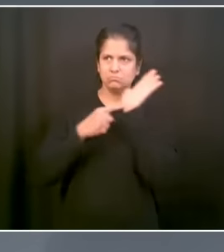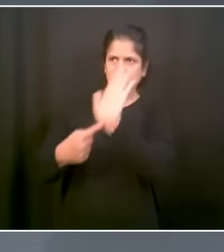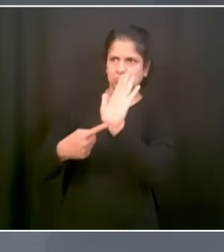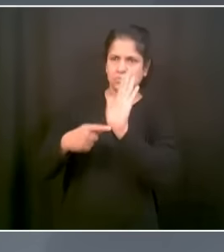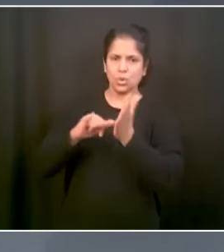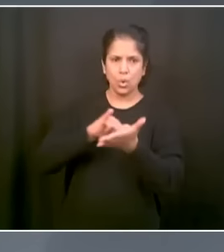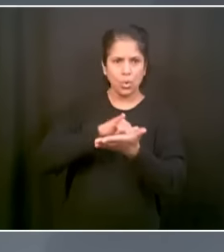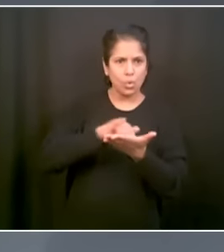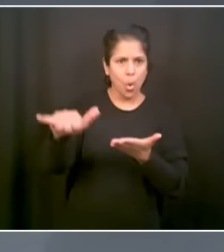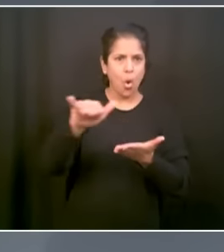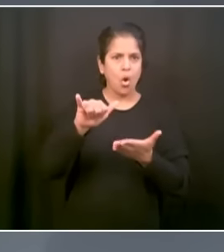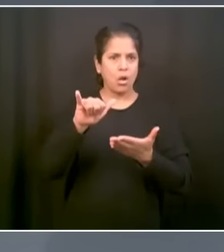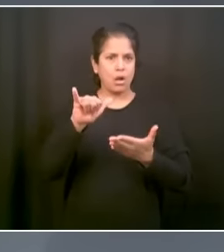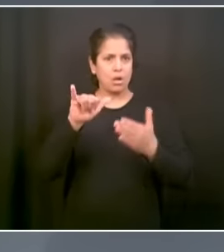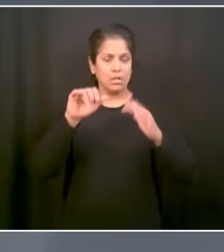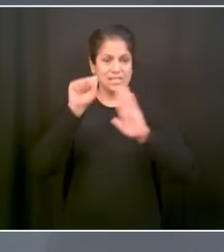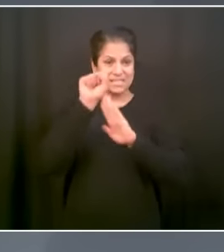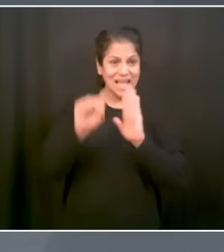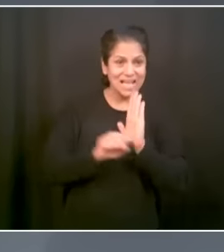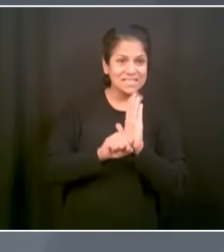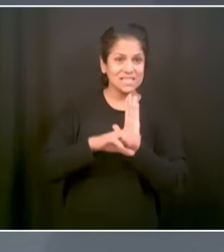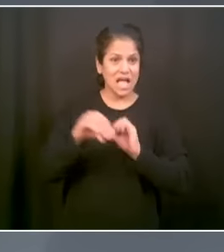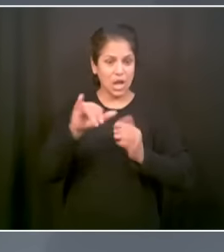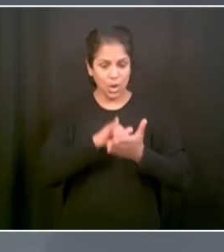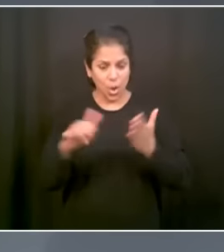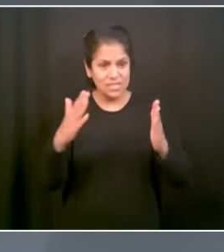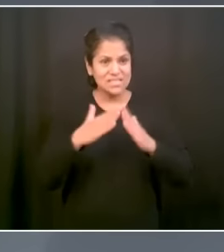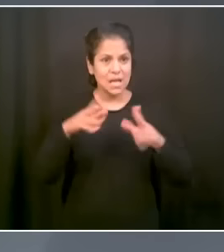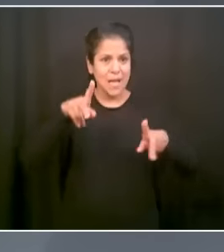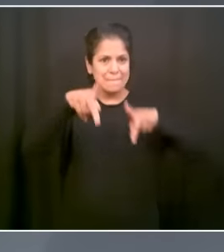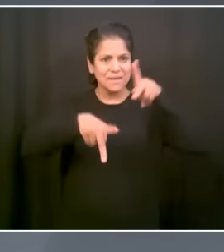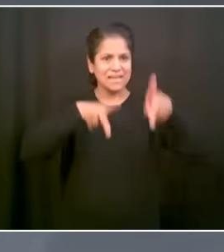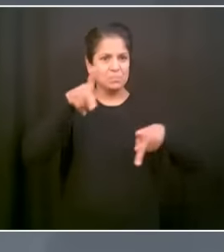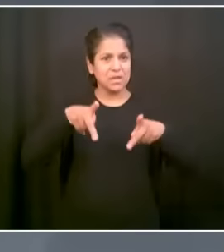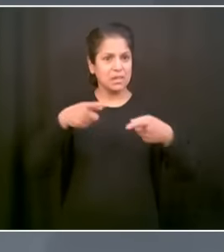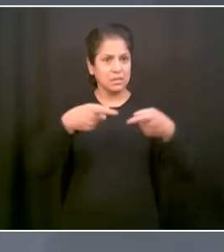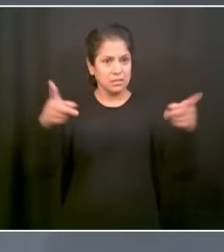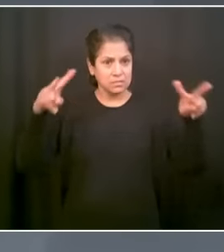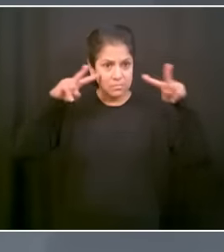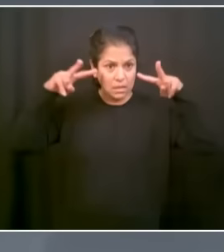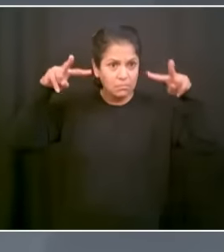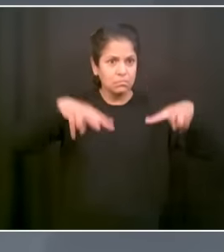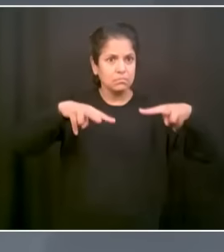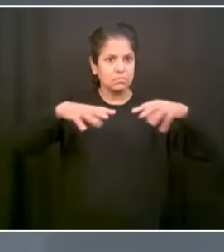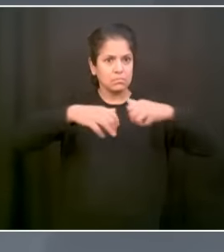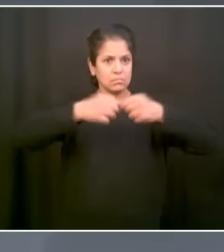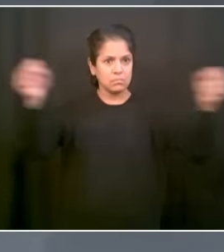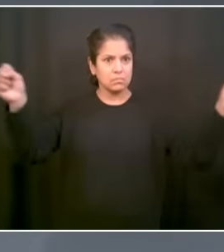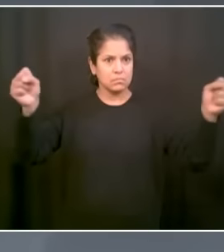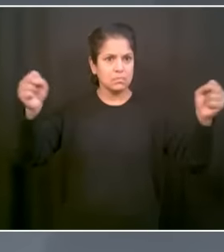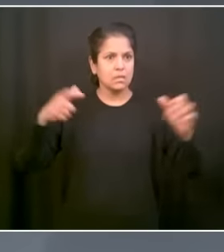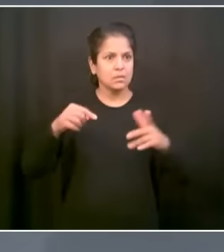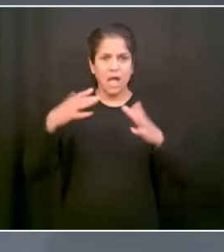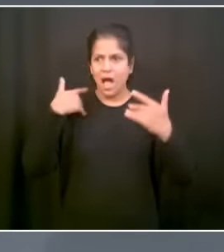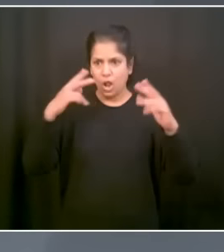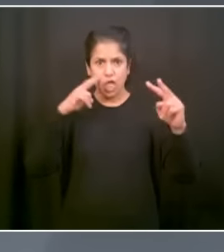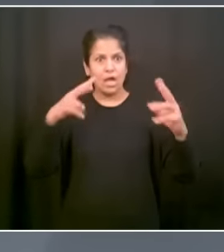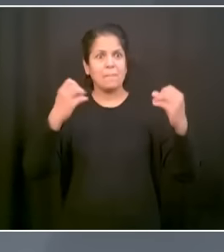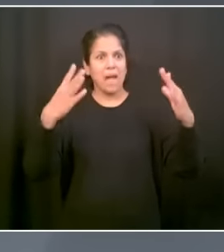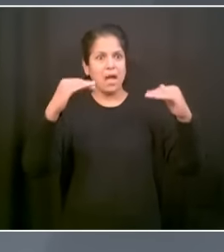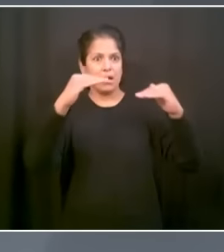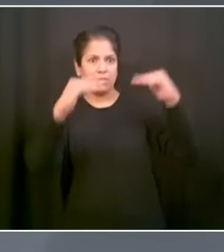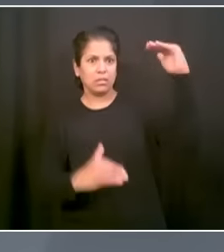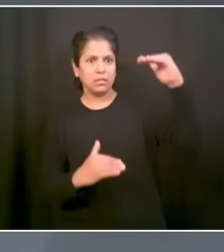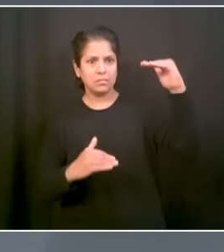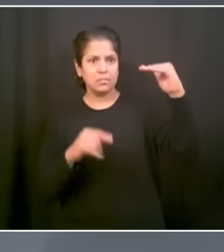the crisis at hand. We do not want to engage in the same kind of budget games of pushing expenses into other parts where people cannot see. We want to be very